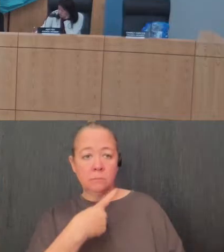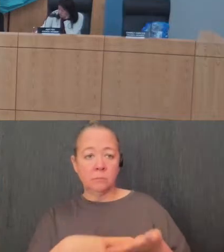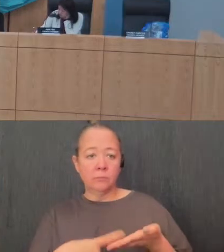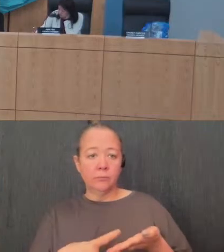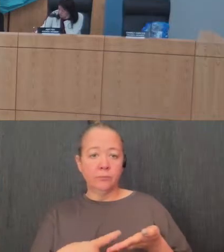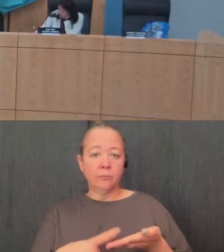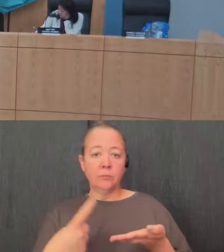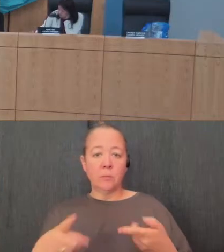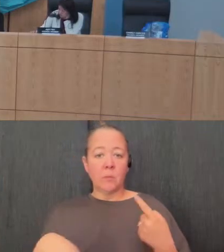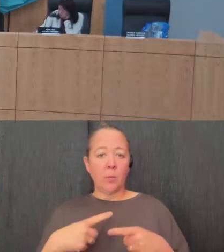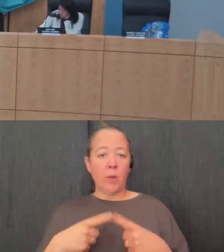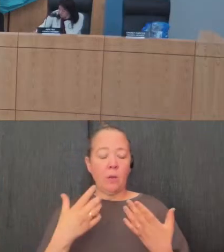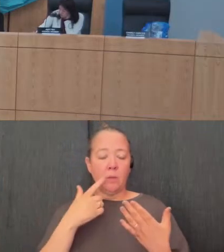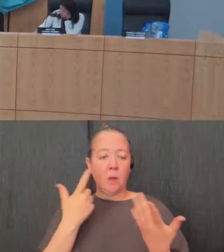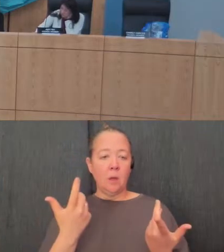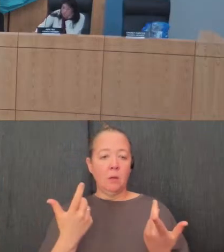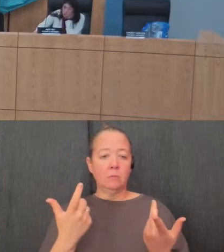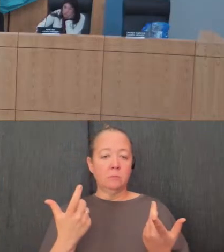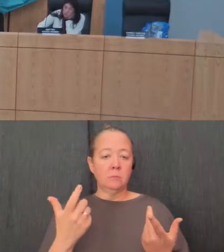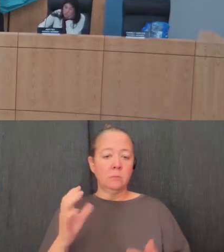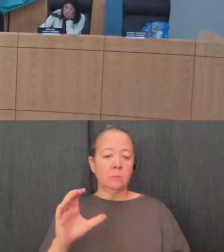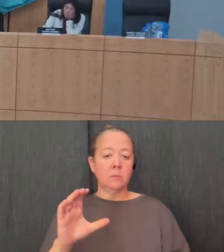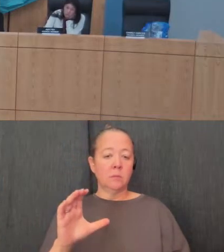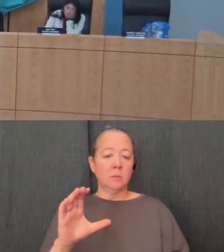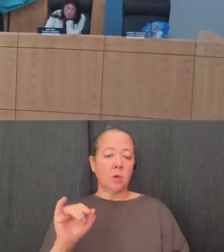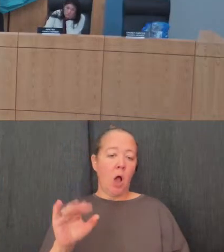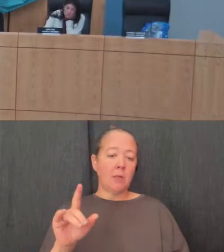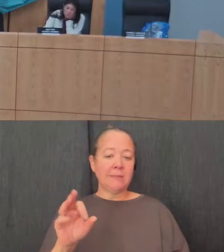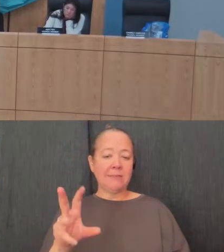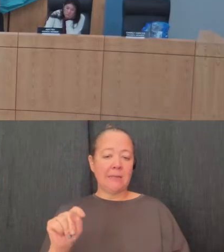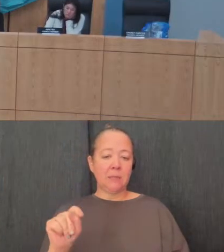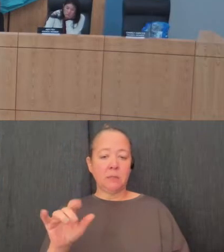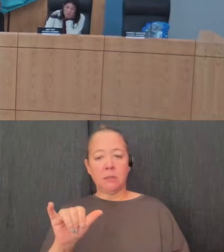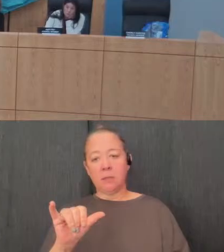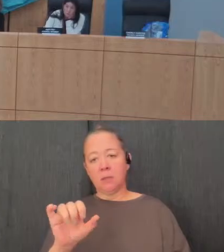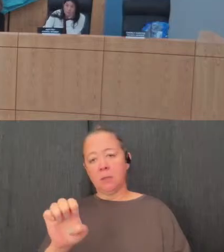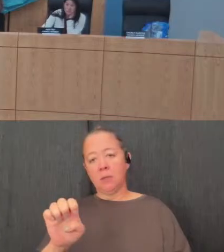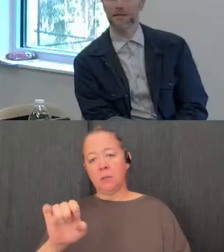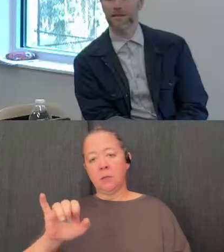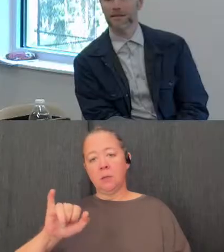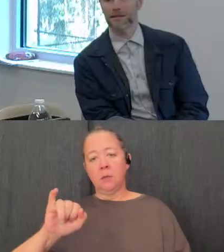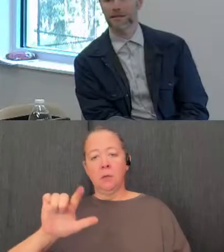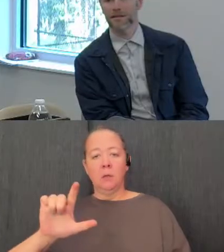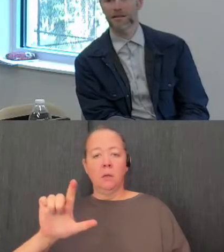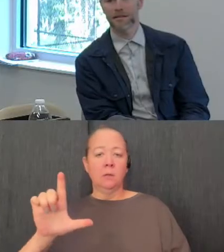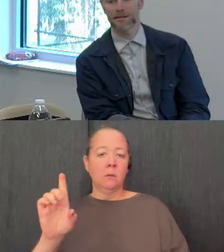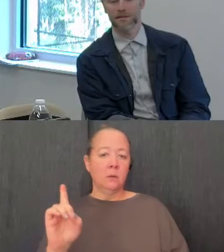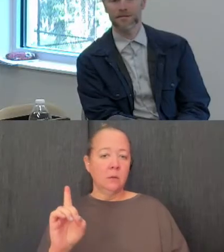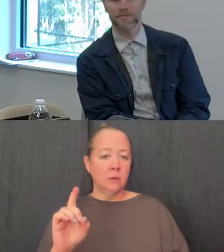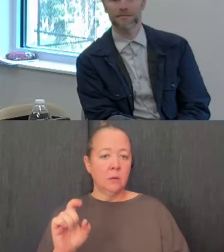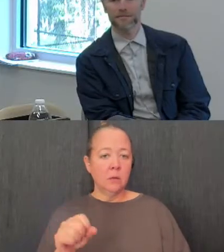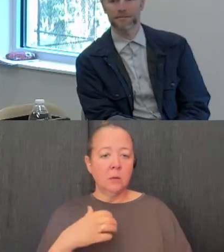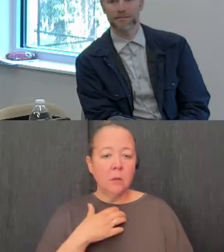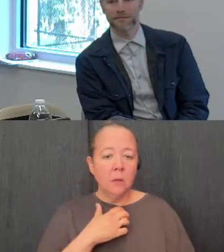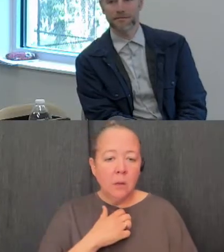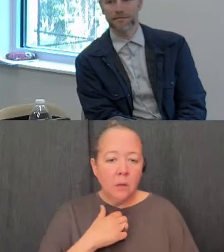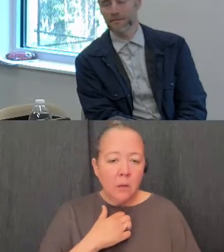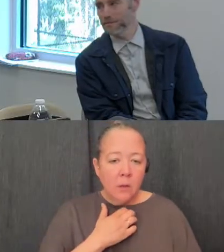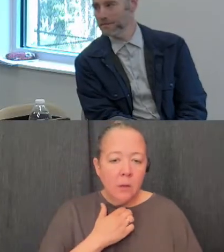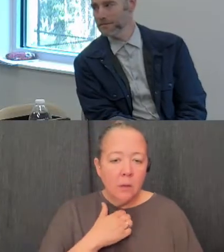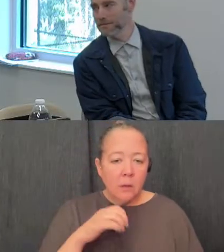the constant yield? Yes, ma'am, your name, ward, and you have 3 Barbara minutes. Brown, Ward 6, 30-plus year